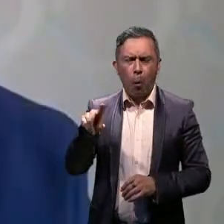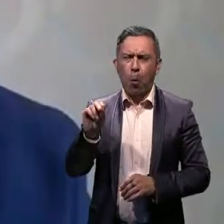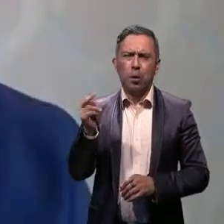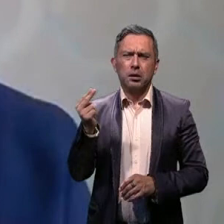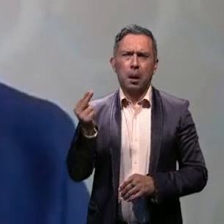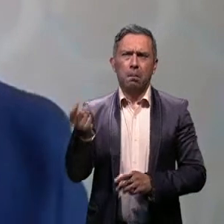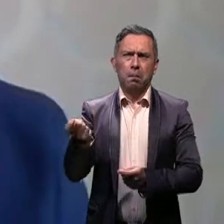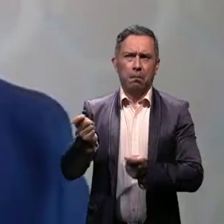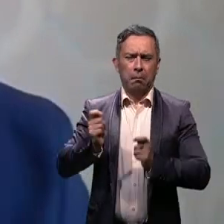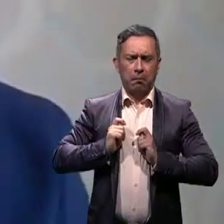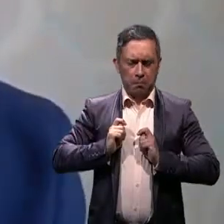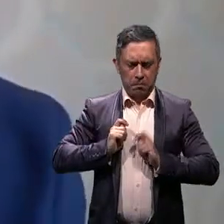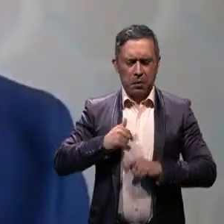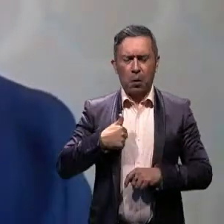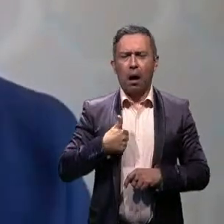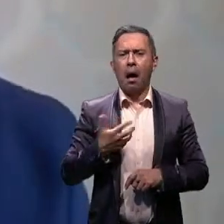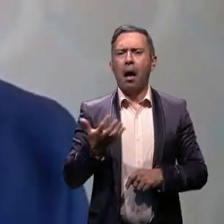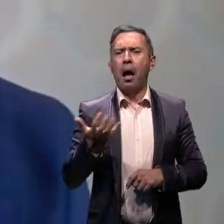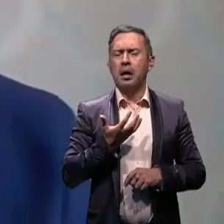frauds, because